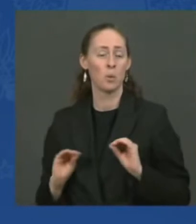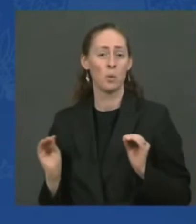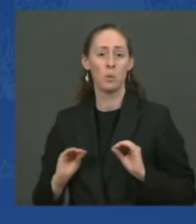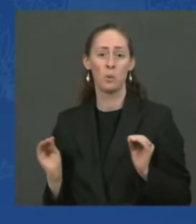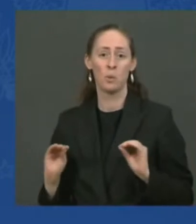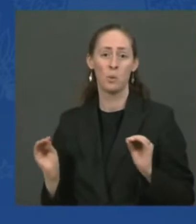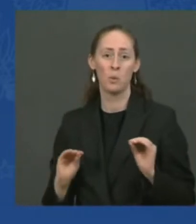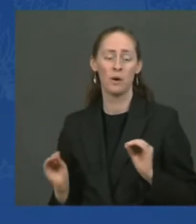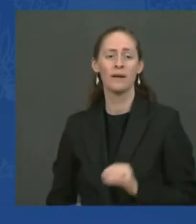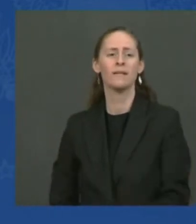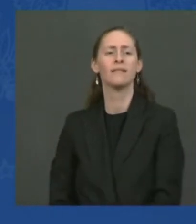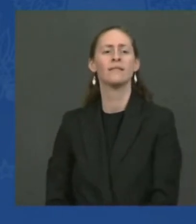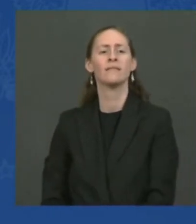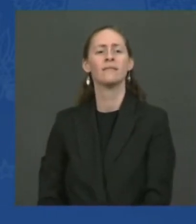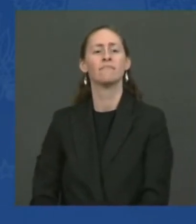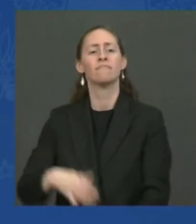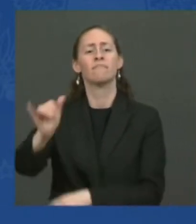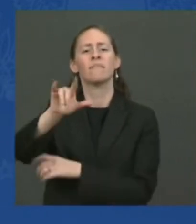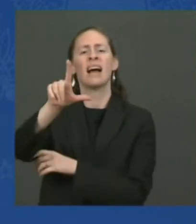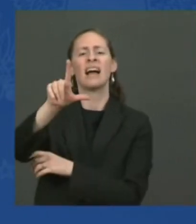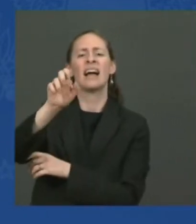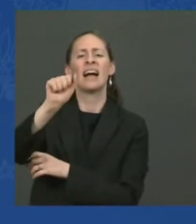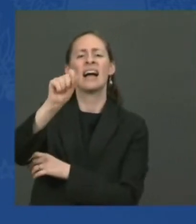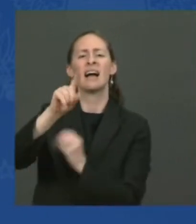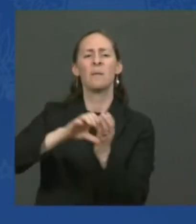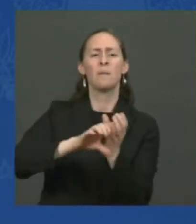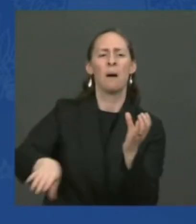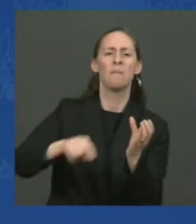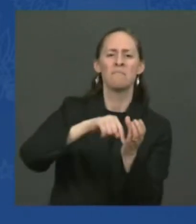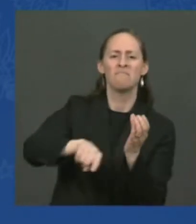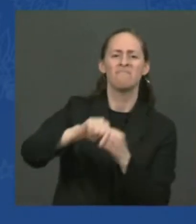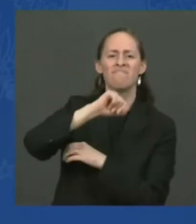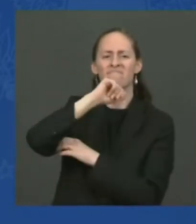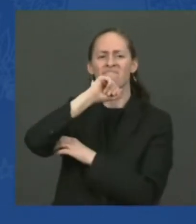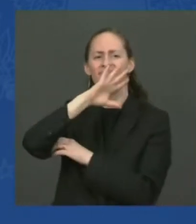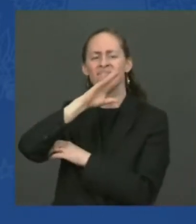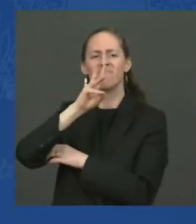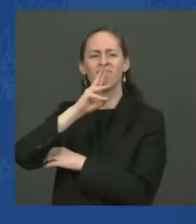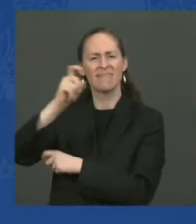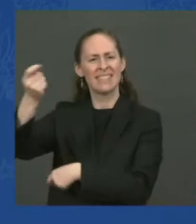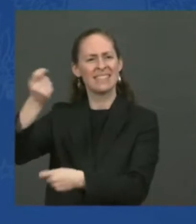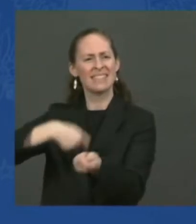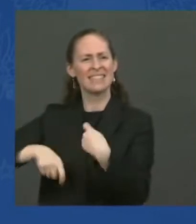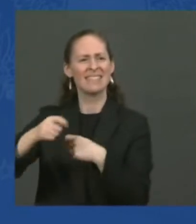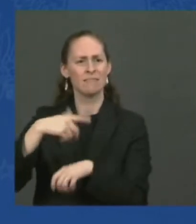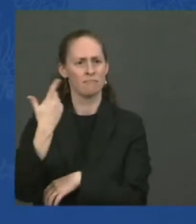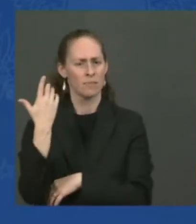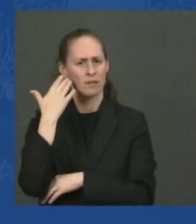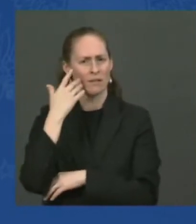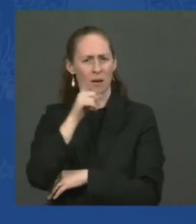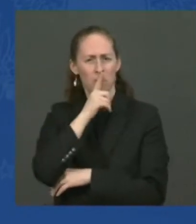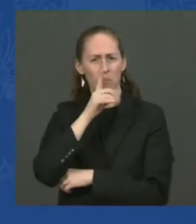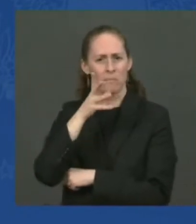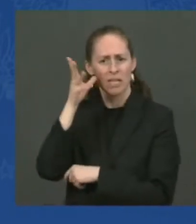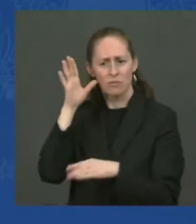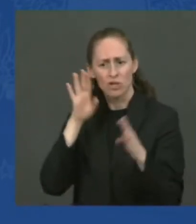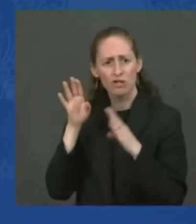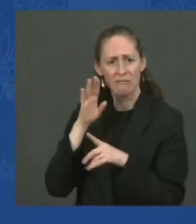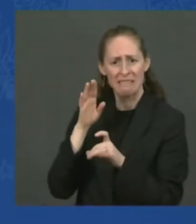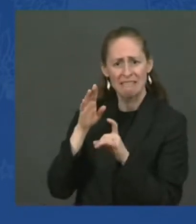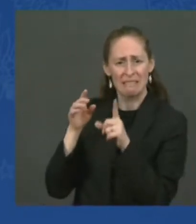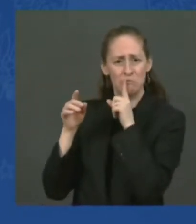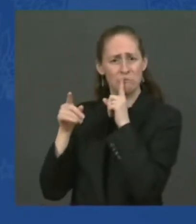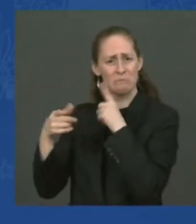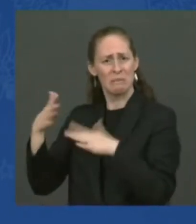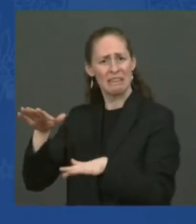lead pipes in our water system, so one day parents won't have to worry if their kids are getting sick every